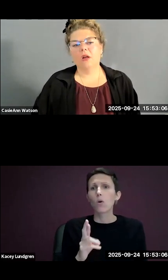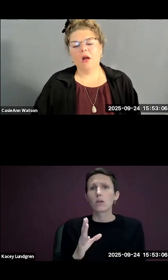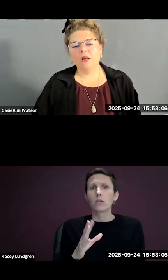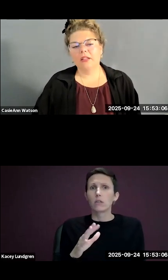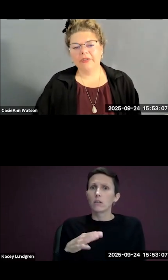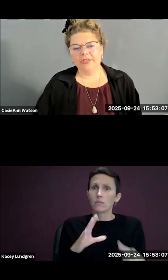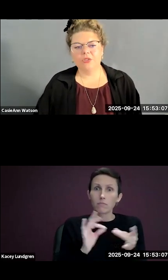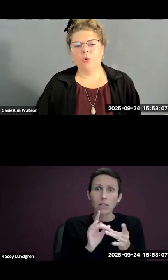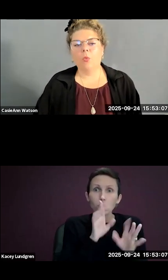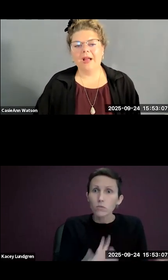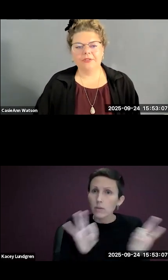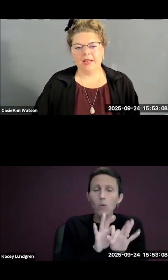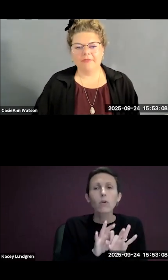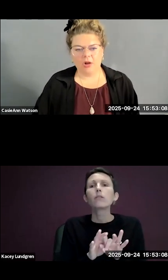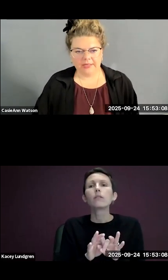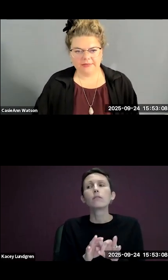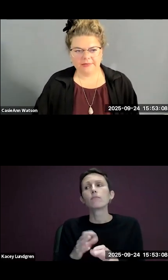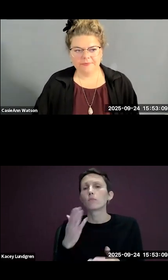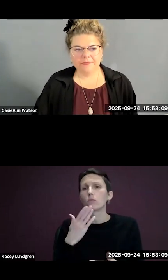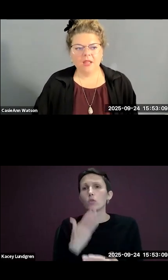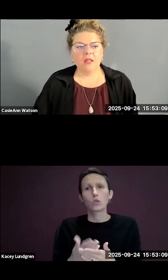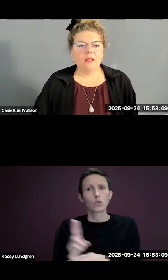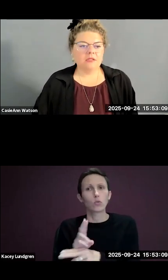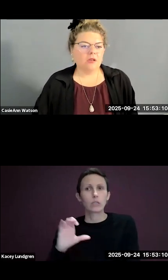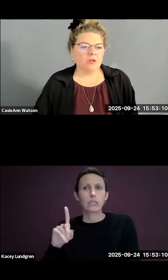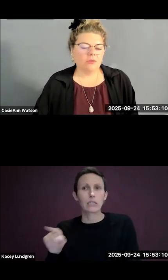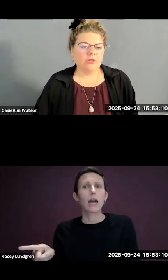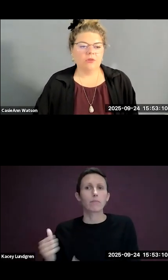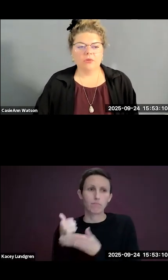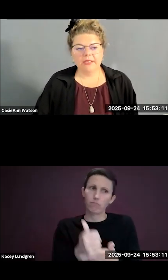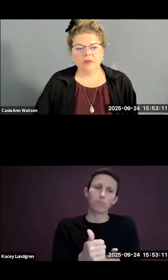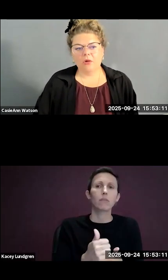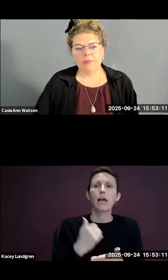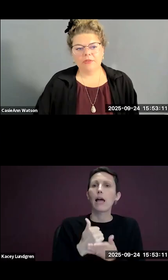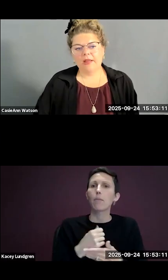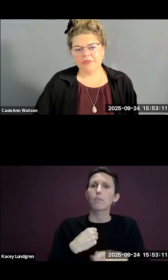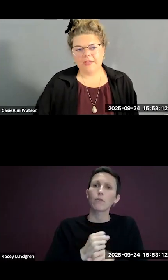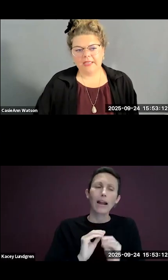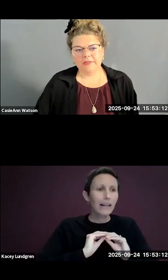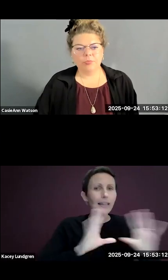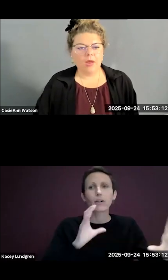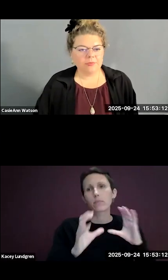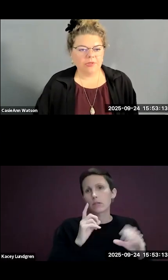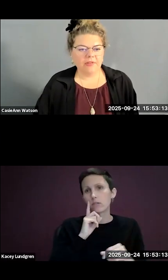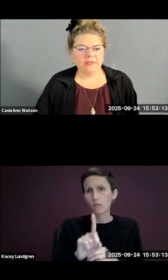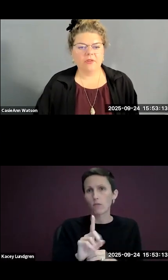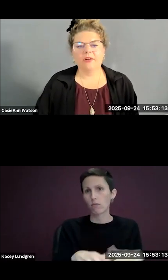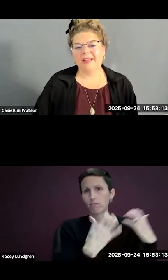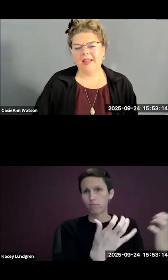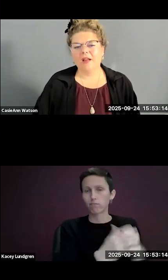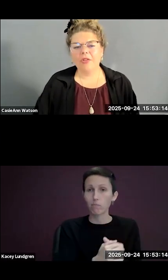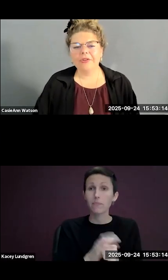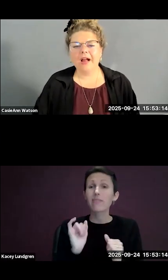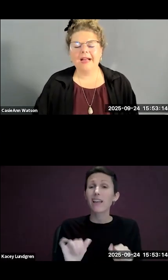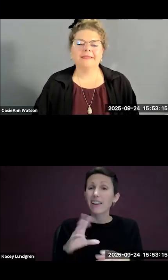ensures clarity to a wider deaf audience. This could also include legal or mental health settings, press briefings,